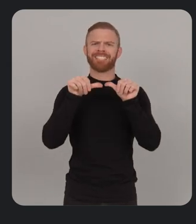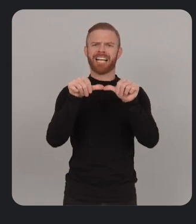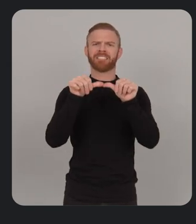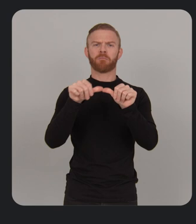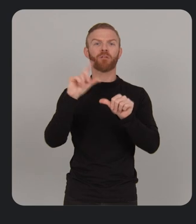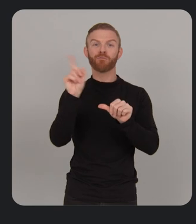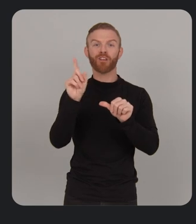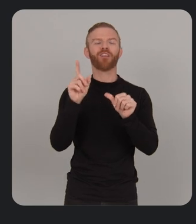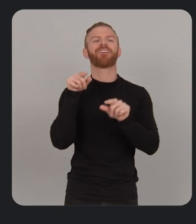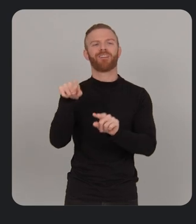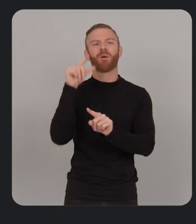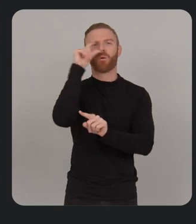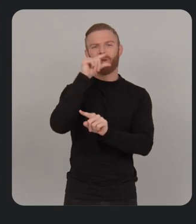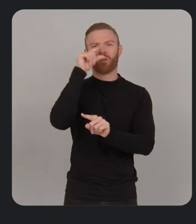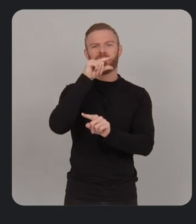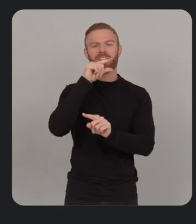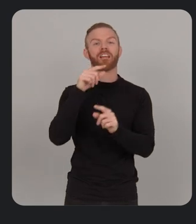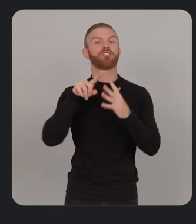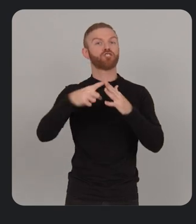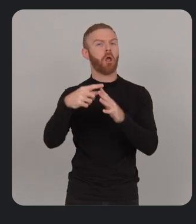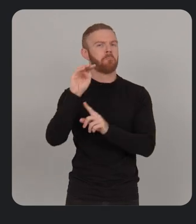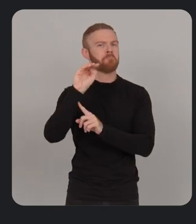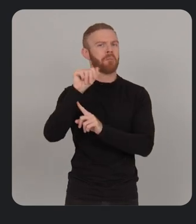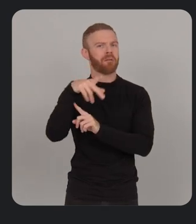sustainable with google let's start with maps